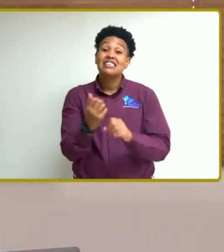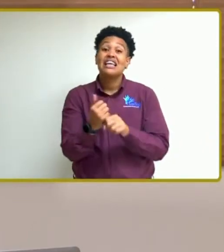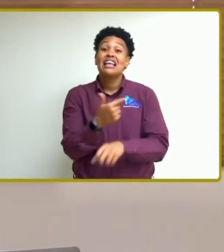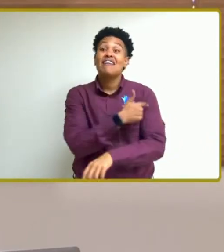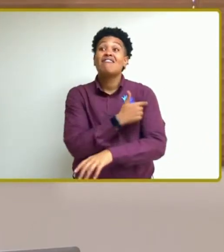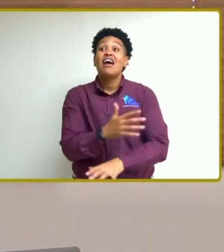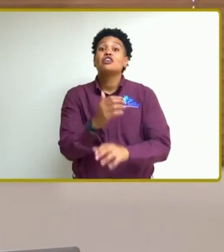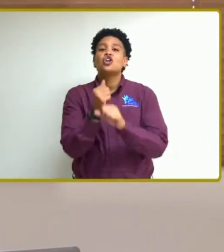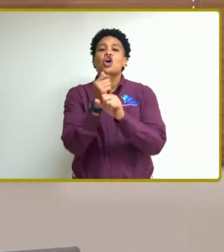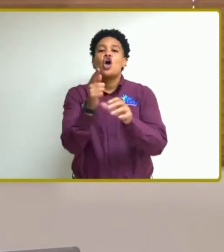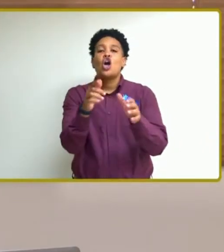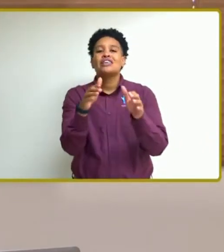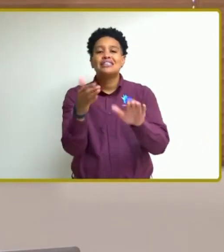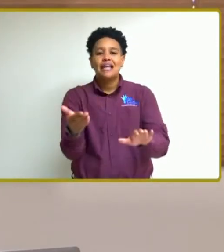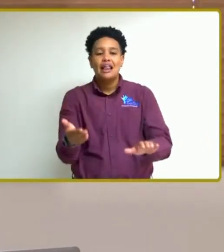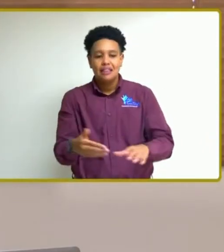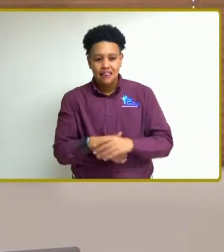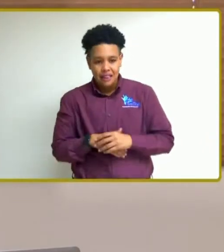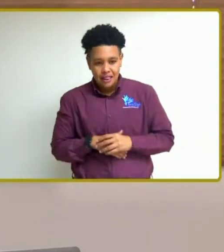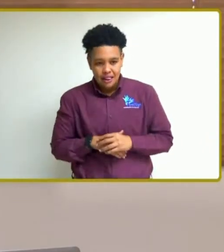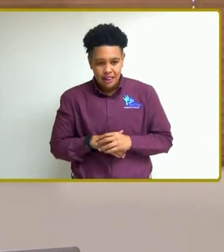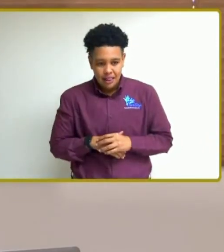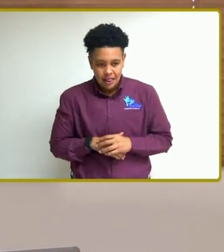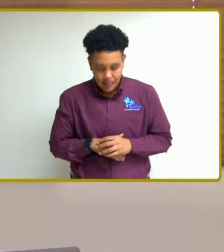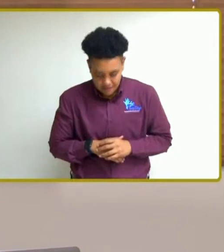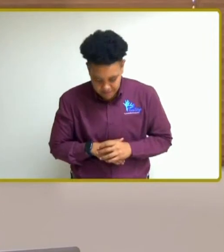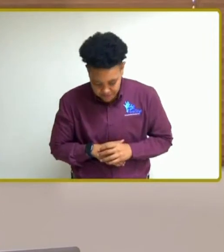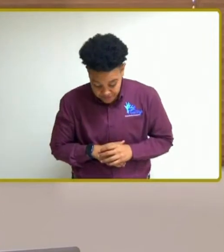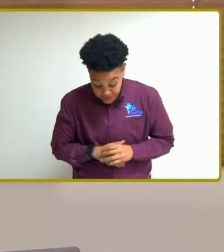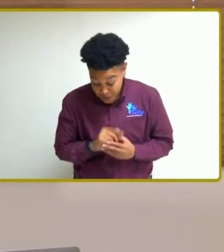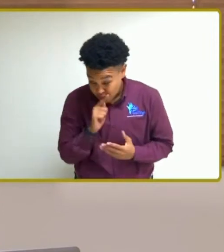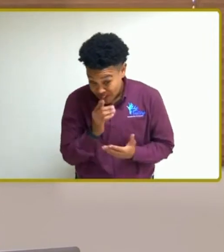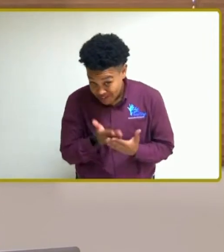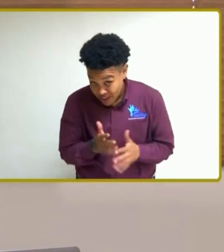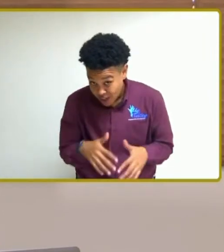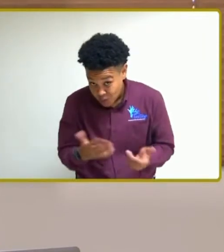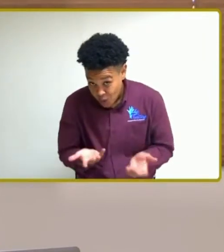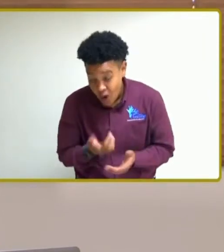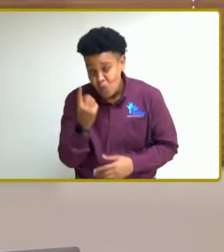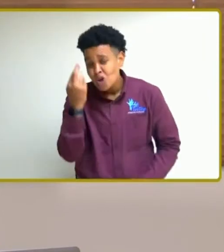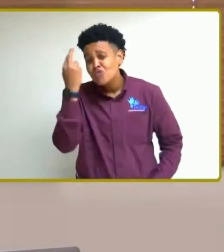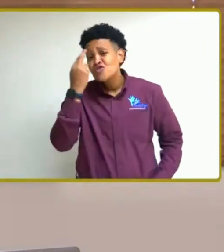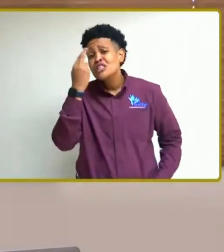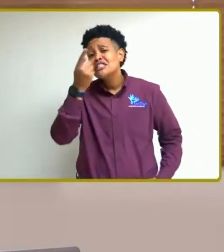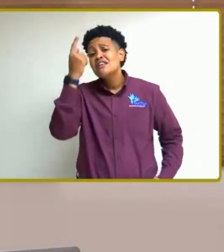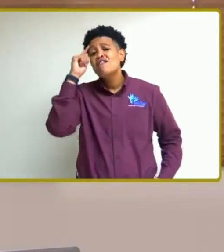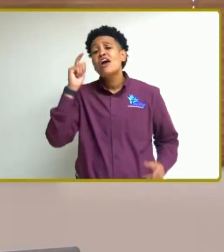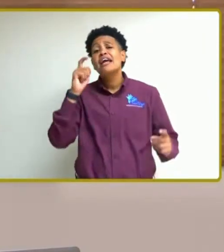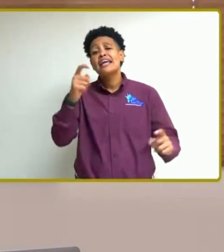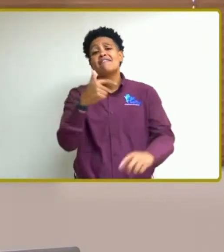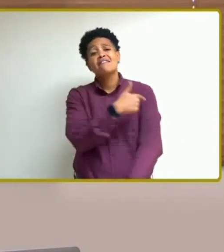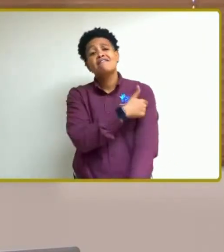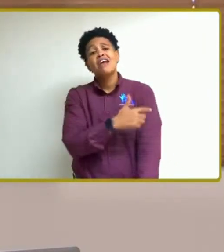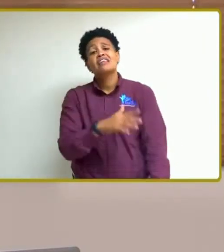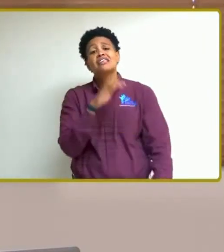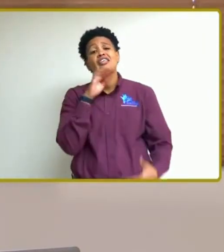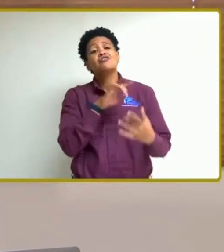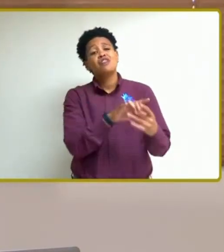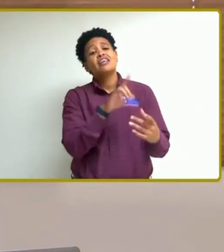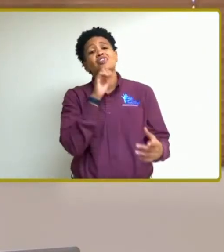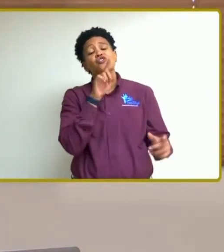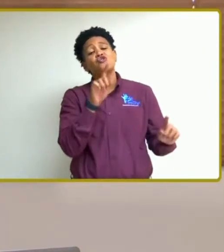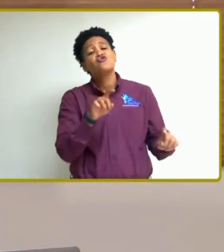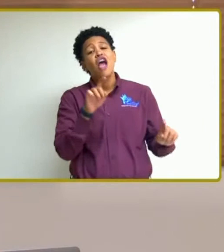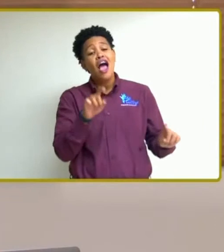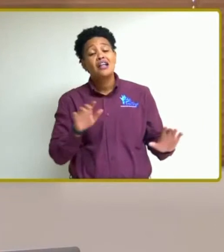vaccine would have caused death. As a matter of fact, one of the reasons for giving the vaccine in terms of the trials